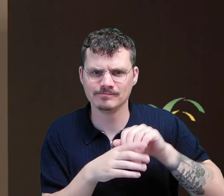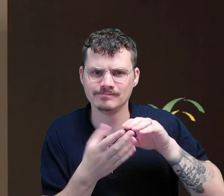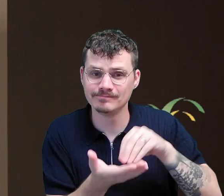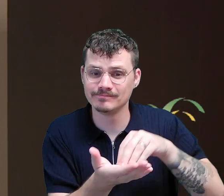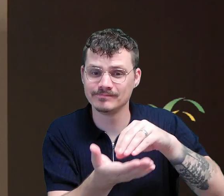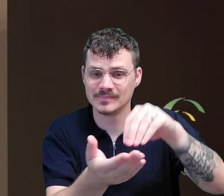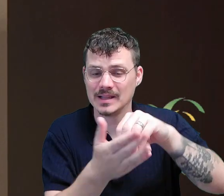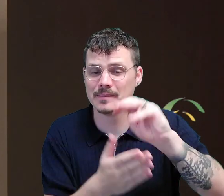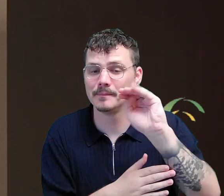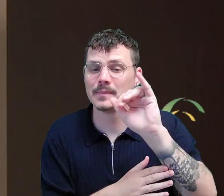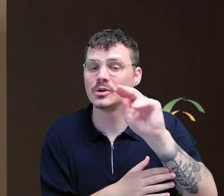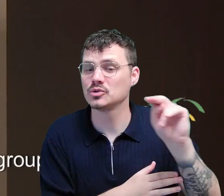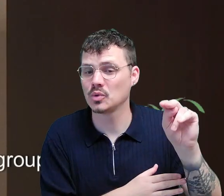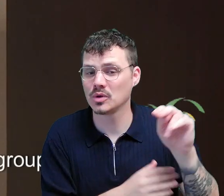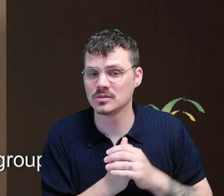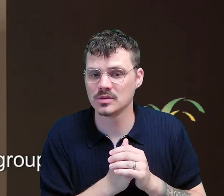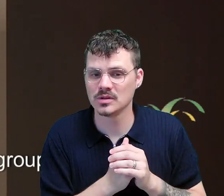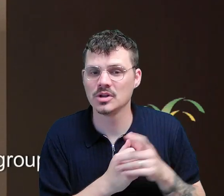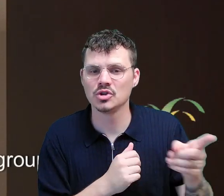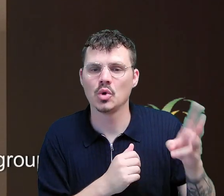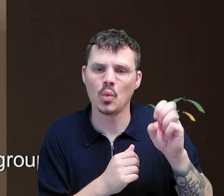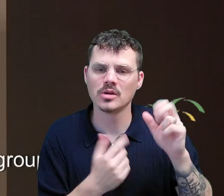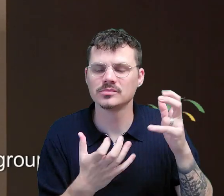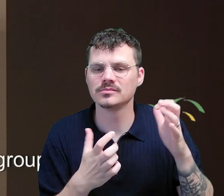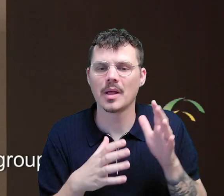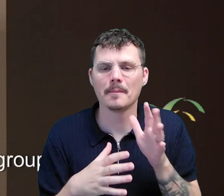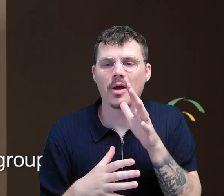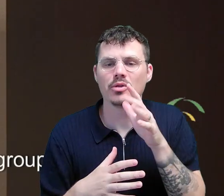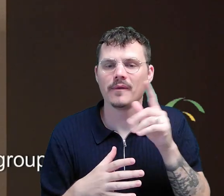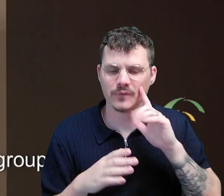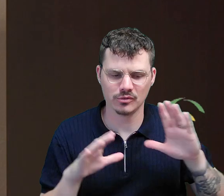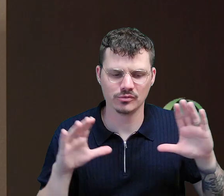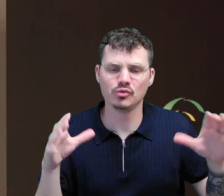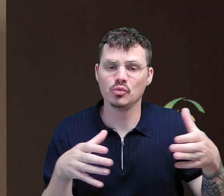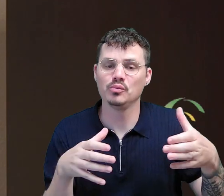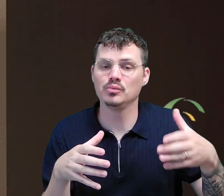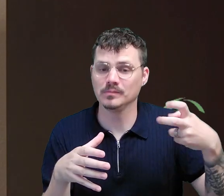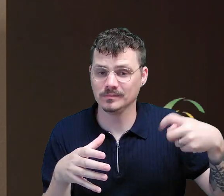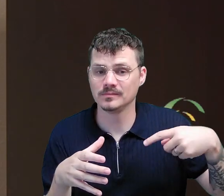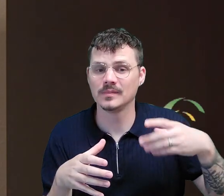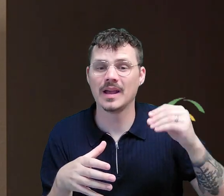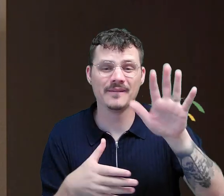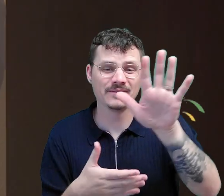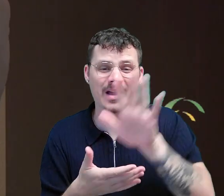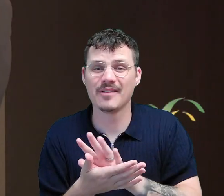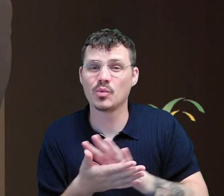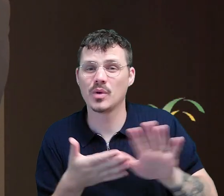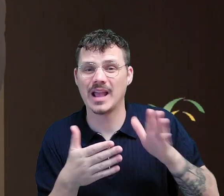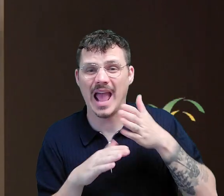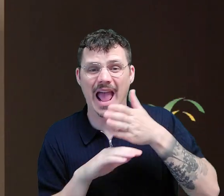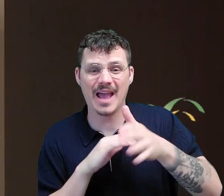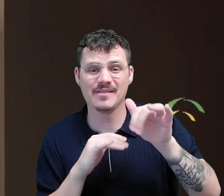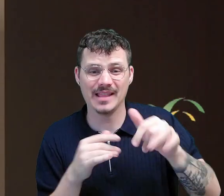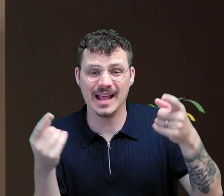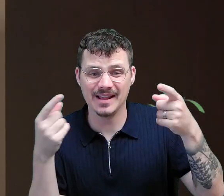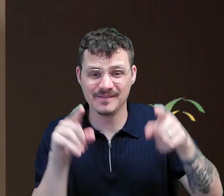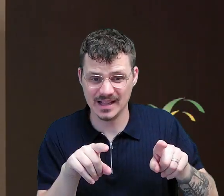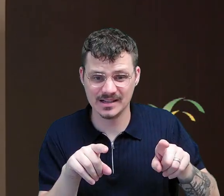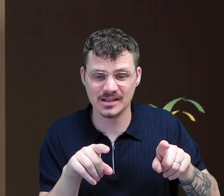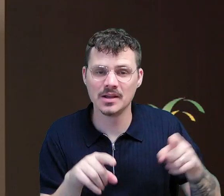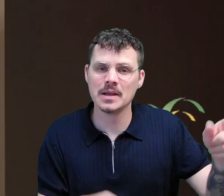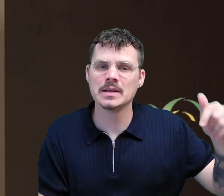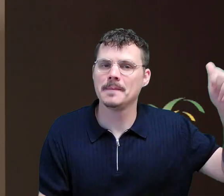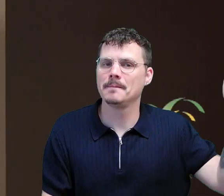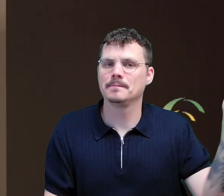in Minnesota. She was the den mother for our entire group, and 5 weeks after this event,